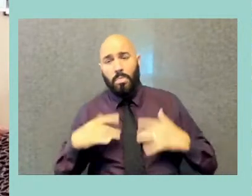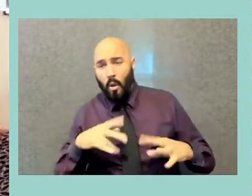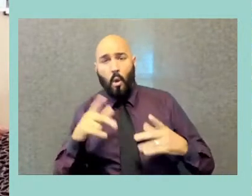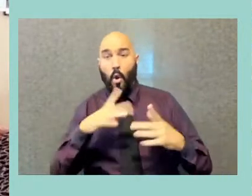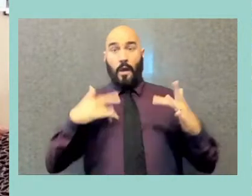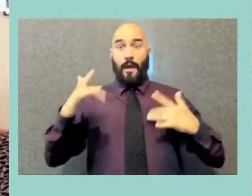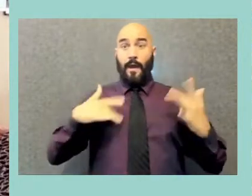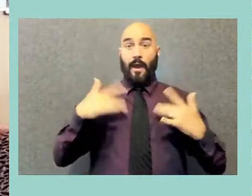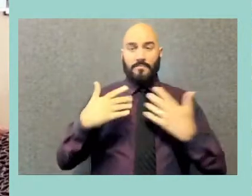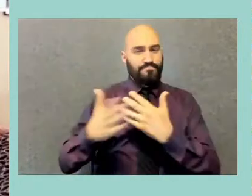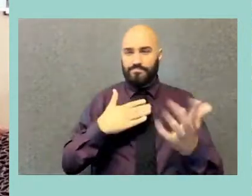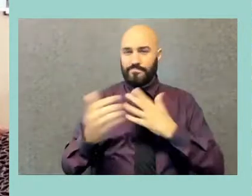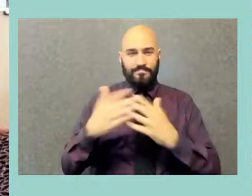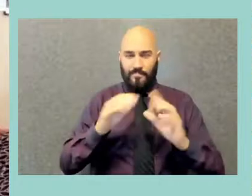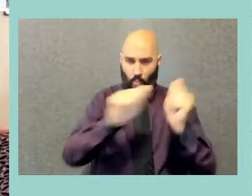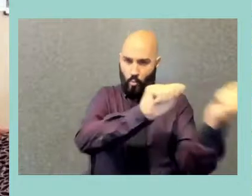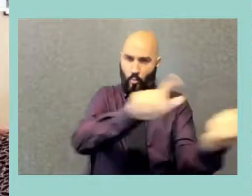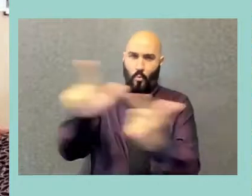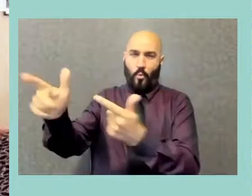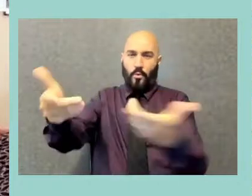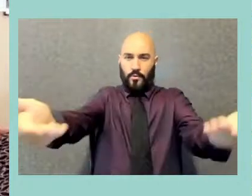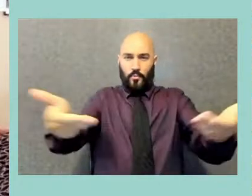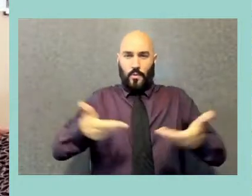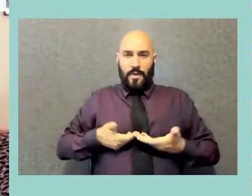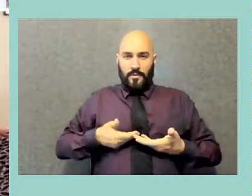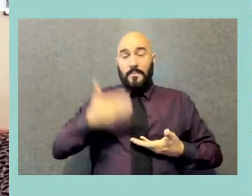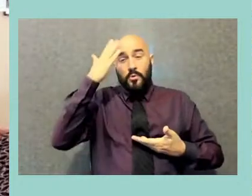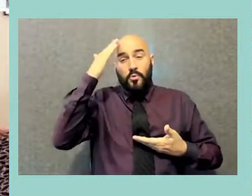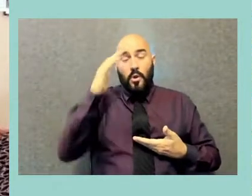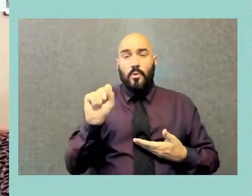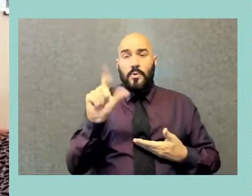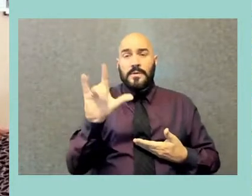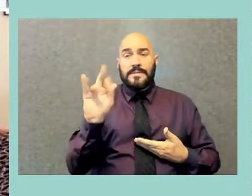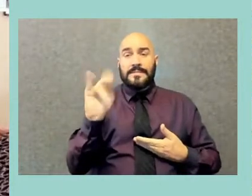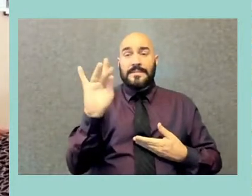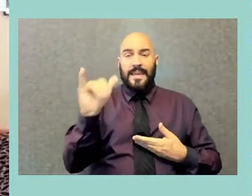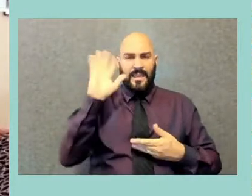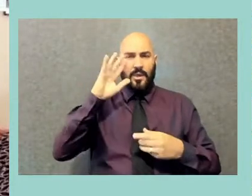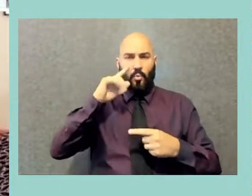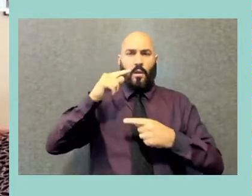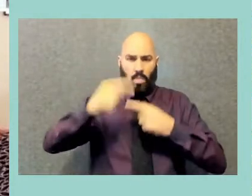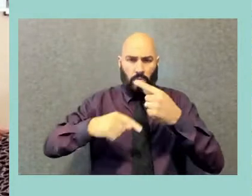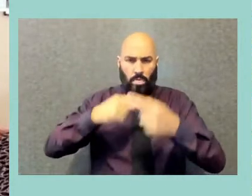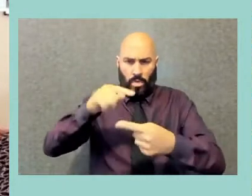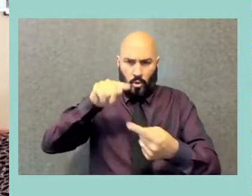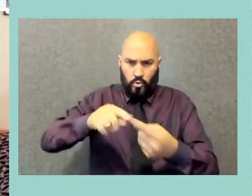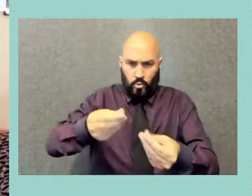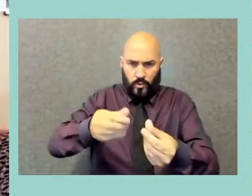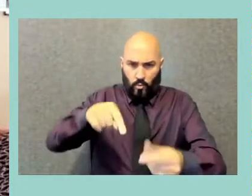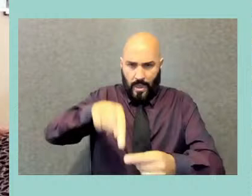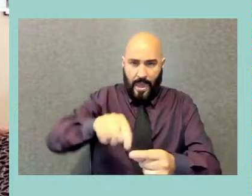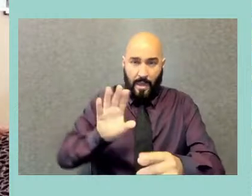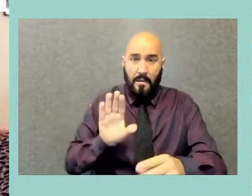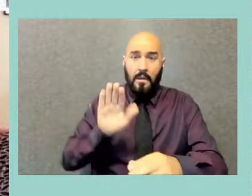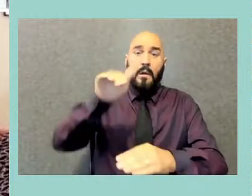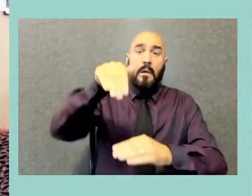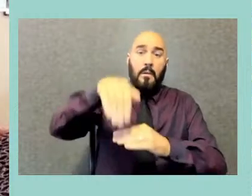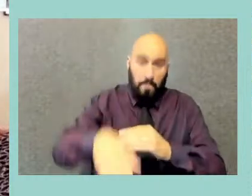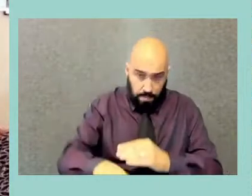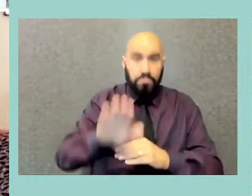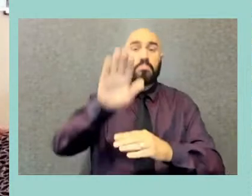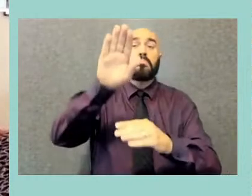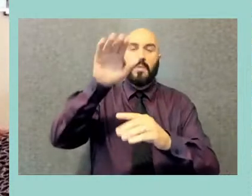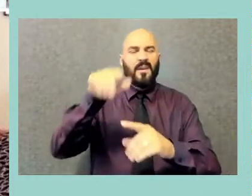and stretch towards the ground, only to bounce back up just before breaking, They rise and we will